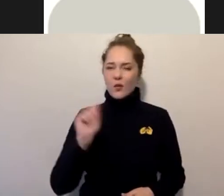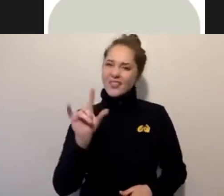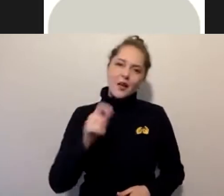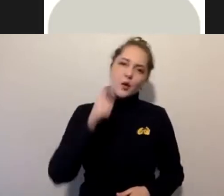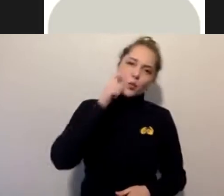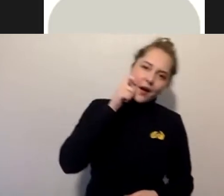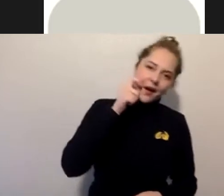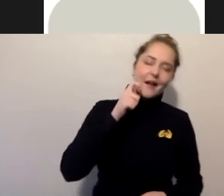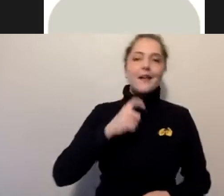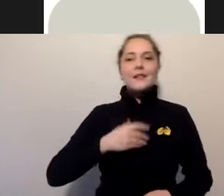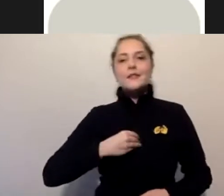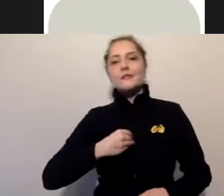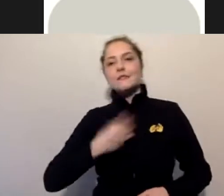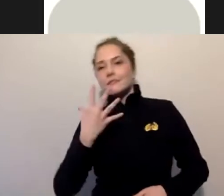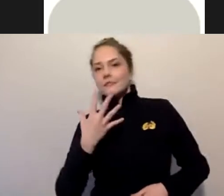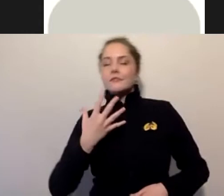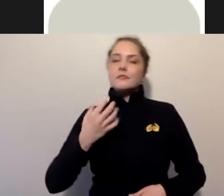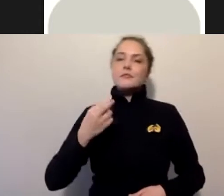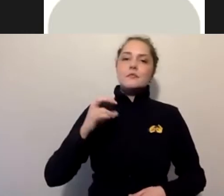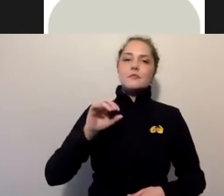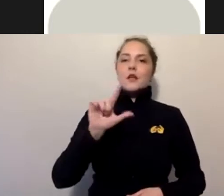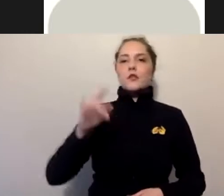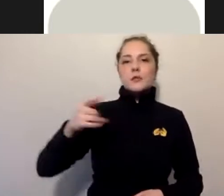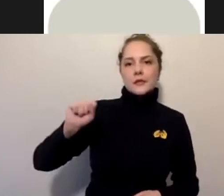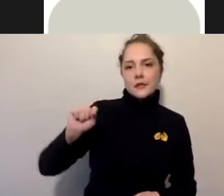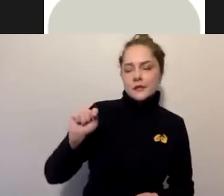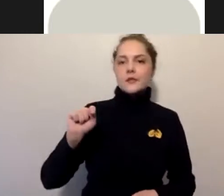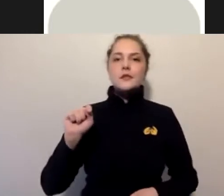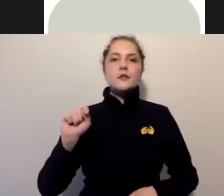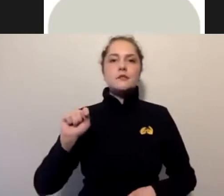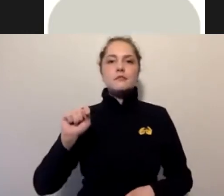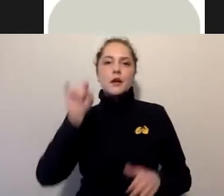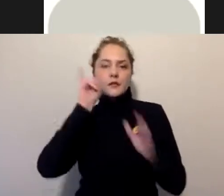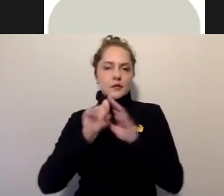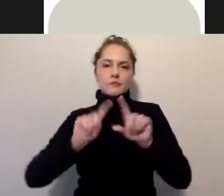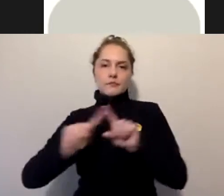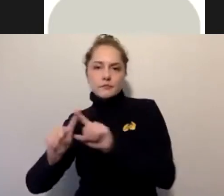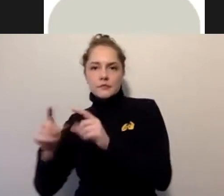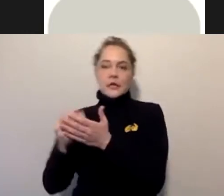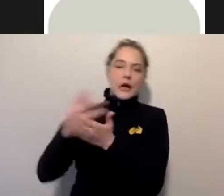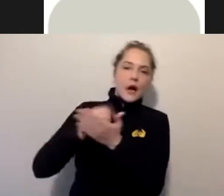age, gender, LGBTQ identity, income are collected?